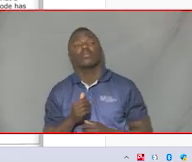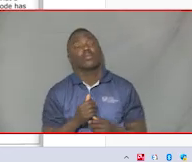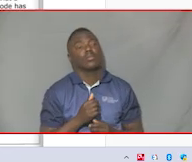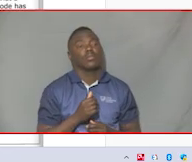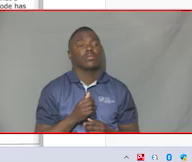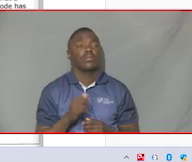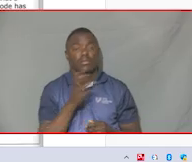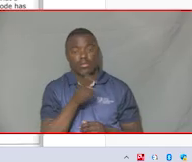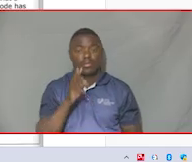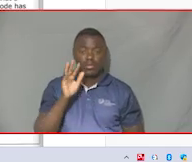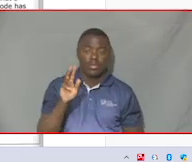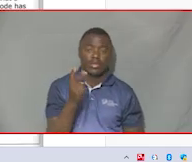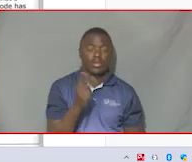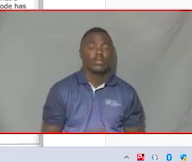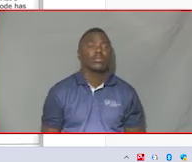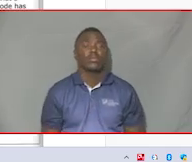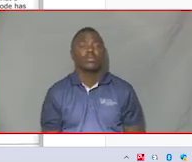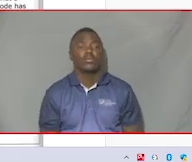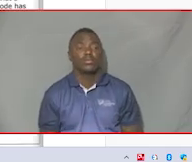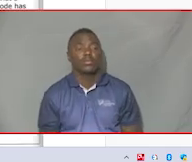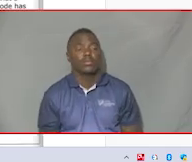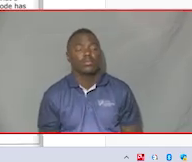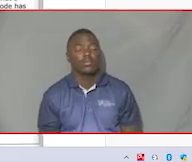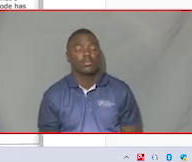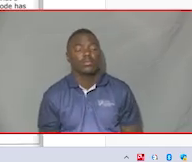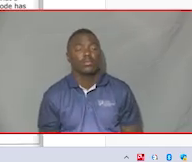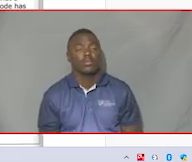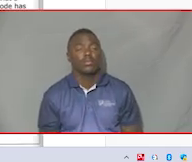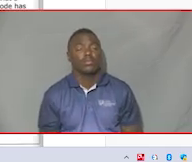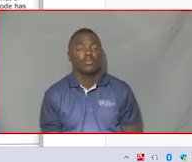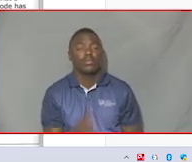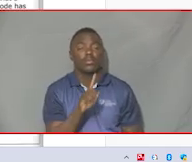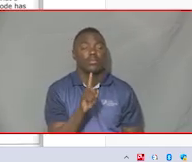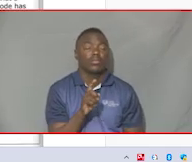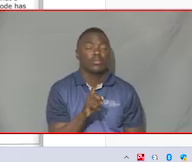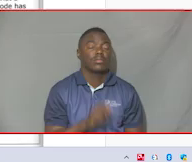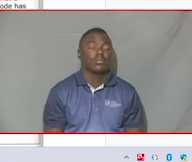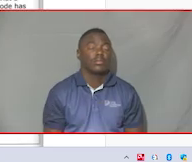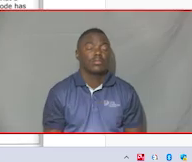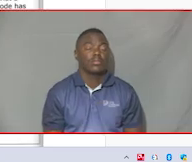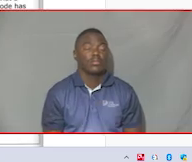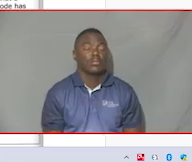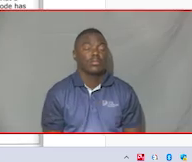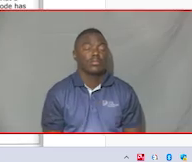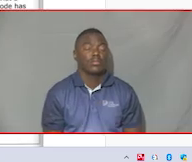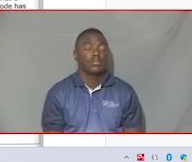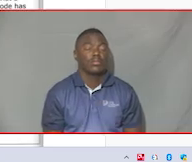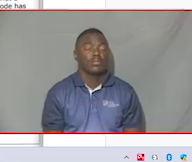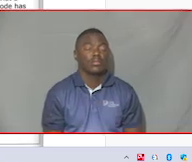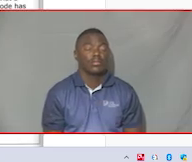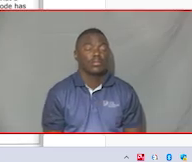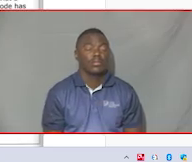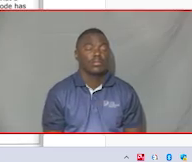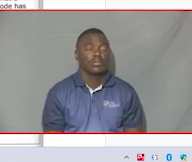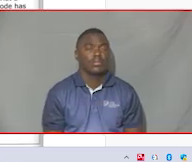9. Correct. So for 1.1, it's 9 times 9. Correct. I said